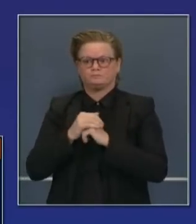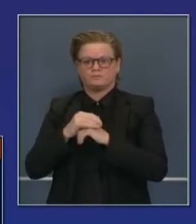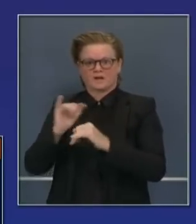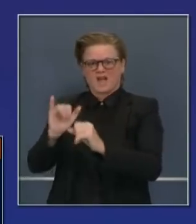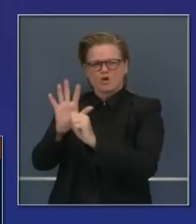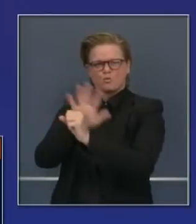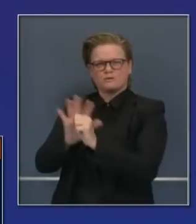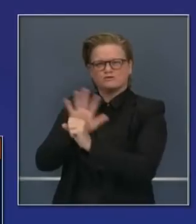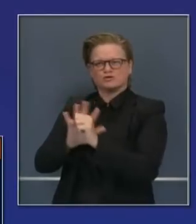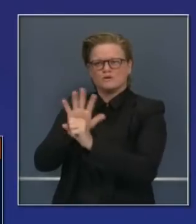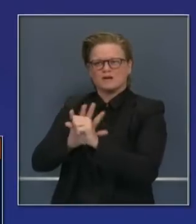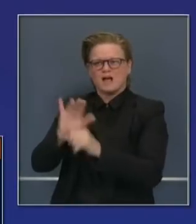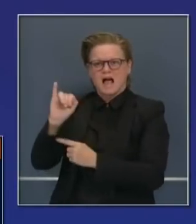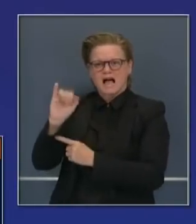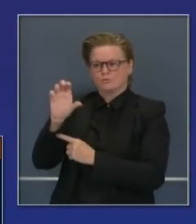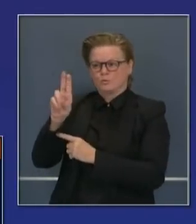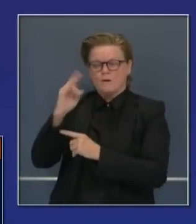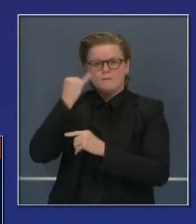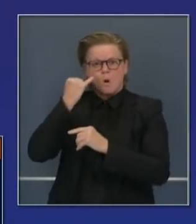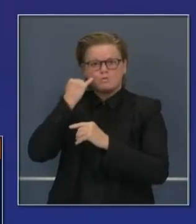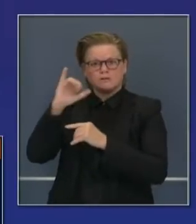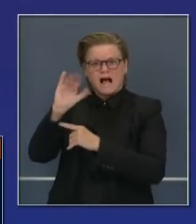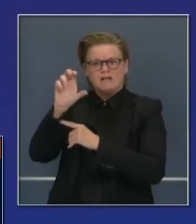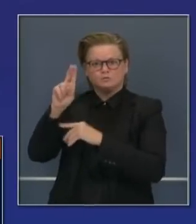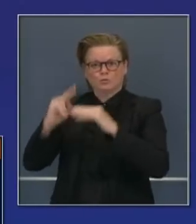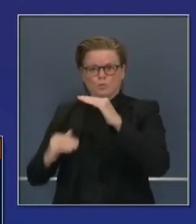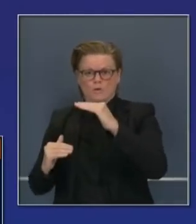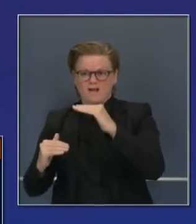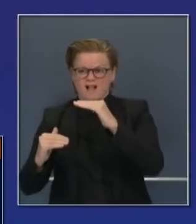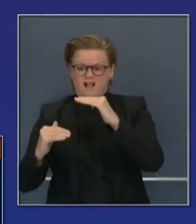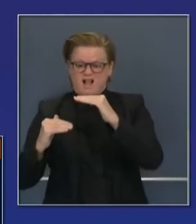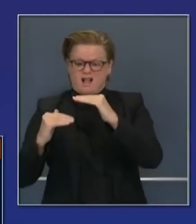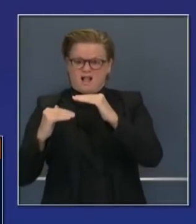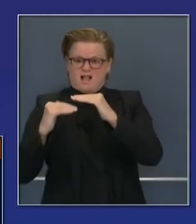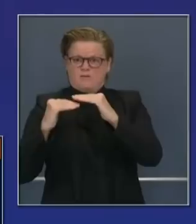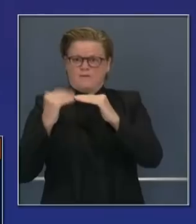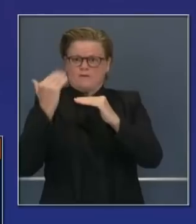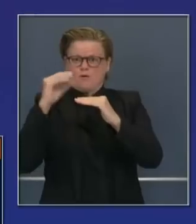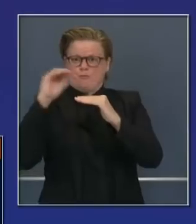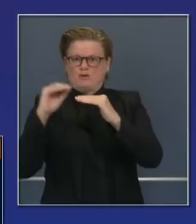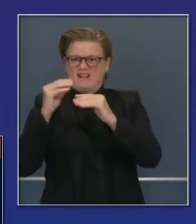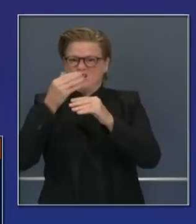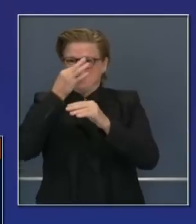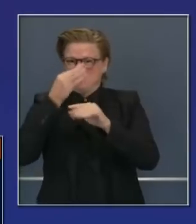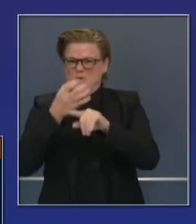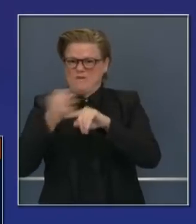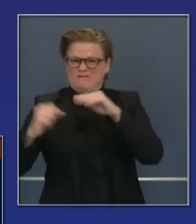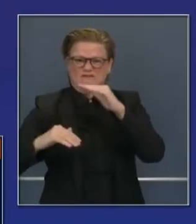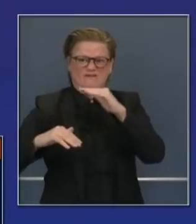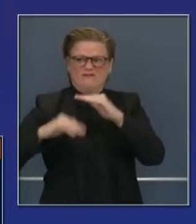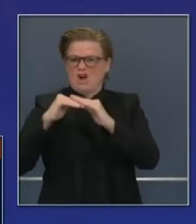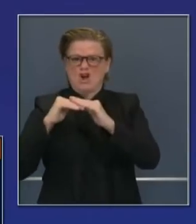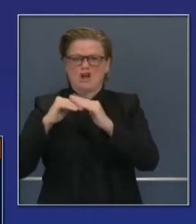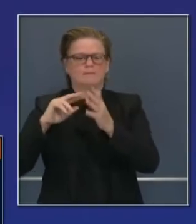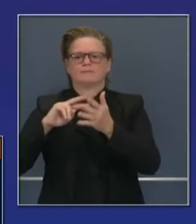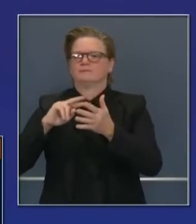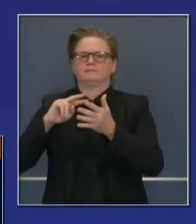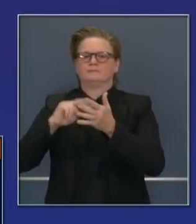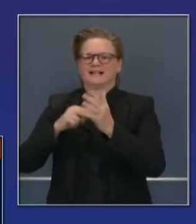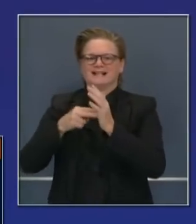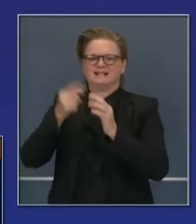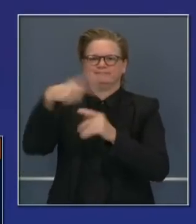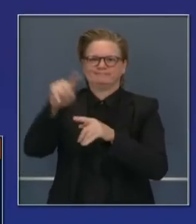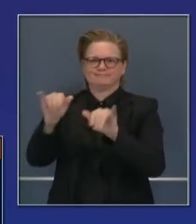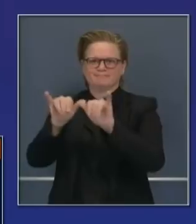15%, we are now mandating that we are implementing a stay-at-home order for 3 weeks.